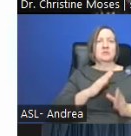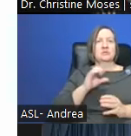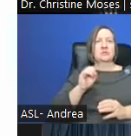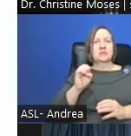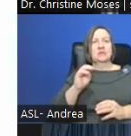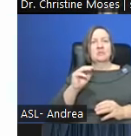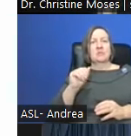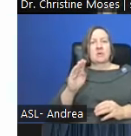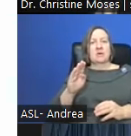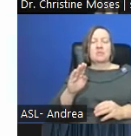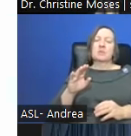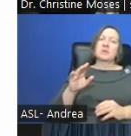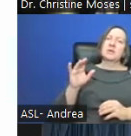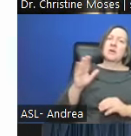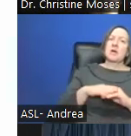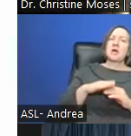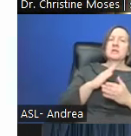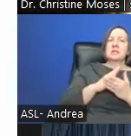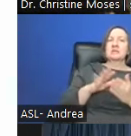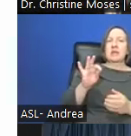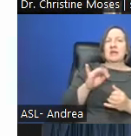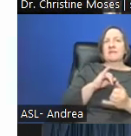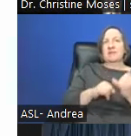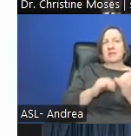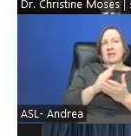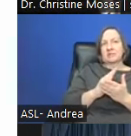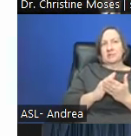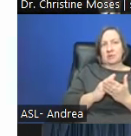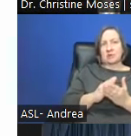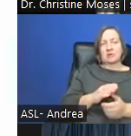Hey, yeah, on section F on that last part.